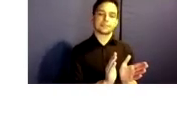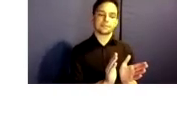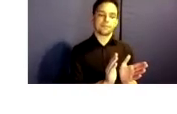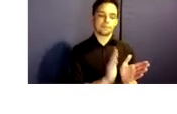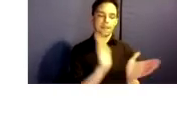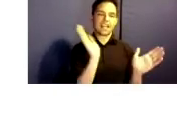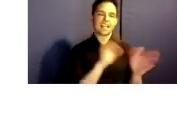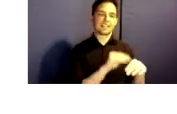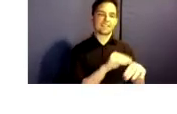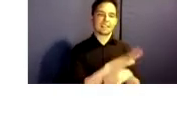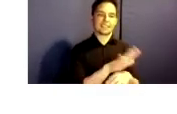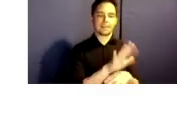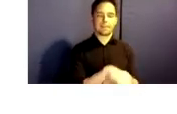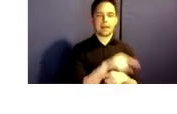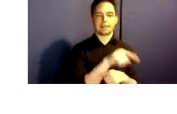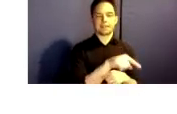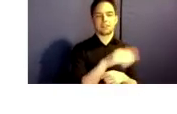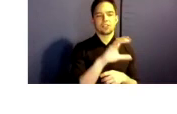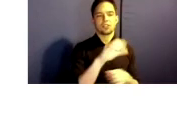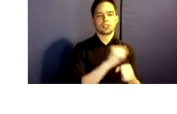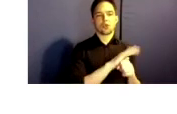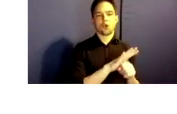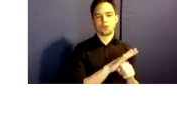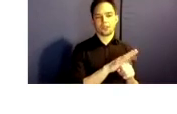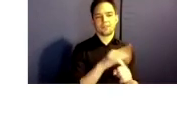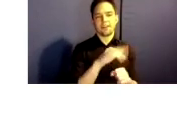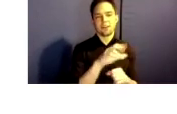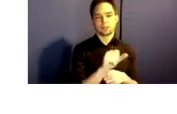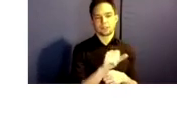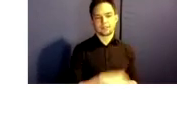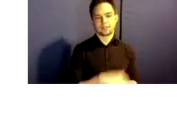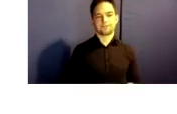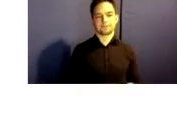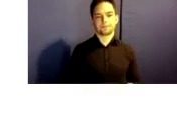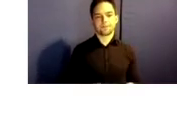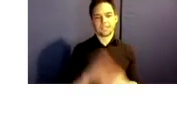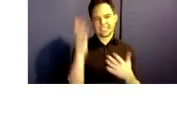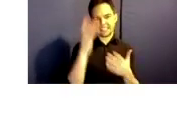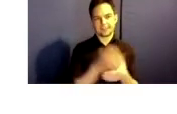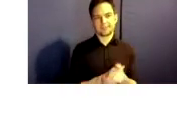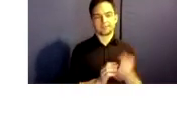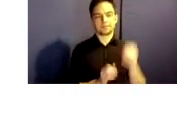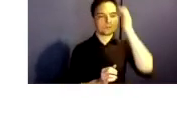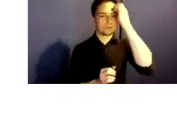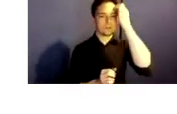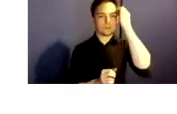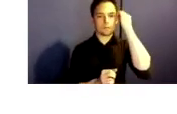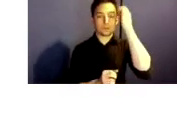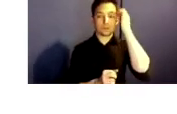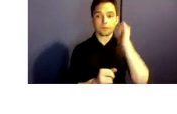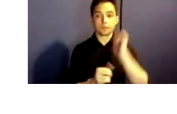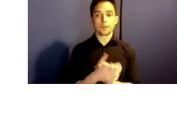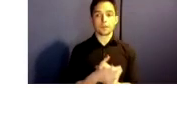affected by the coronavirus disease when it's a